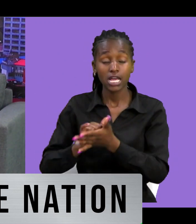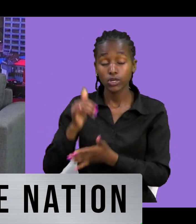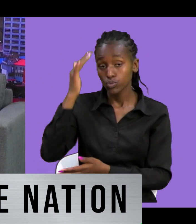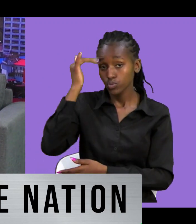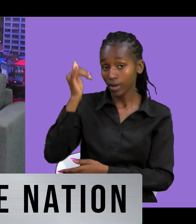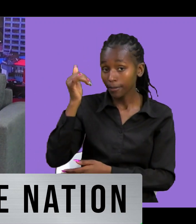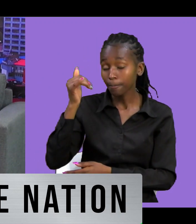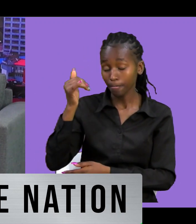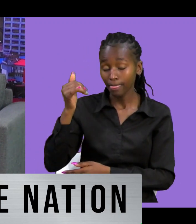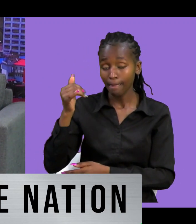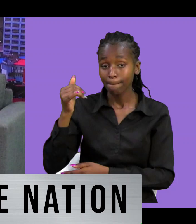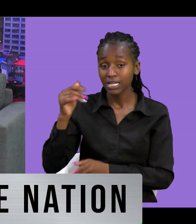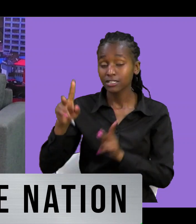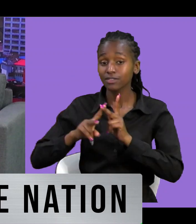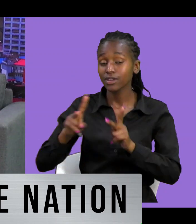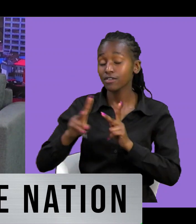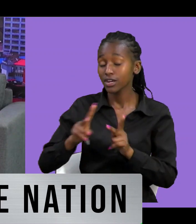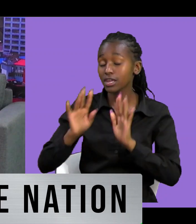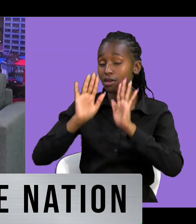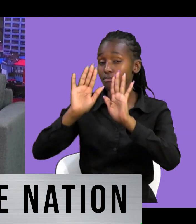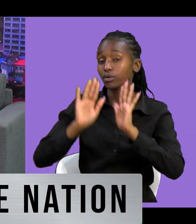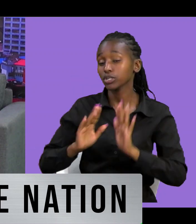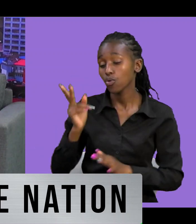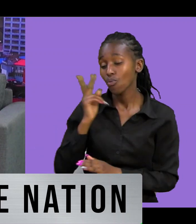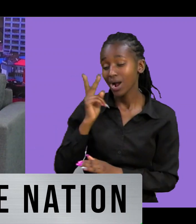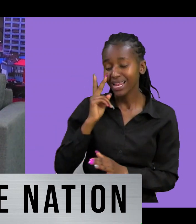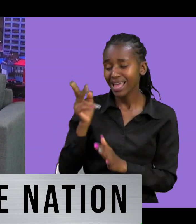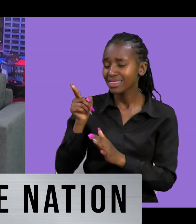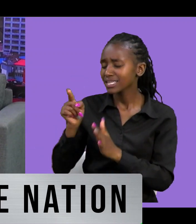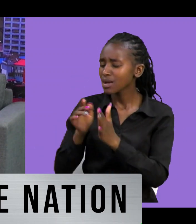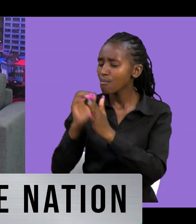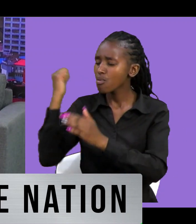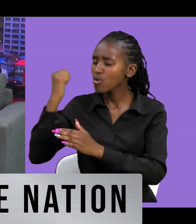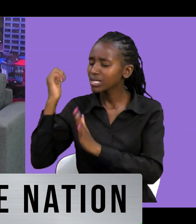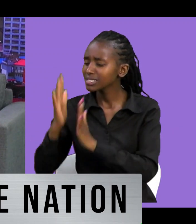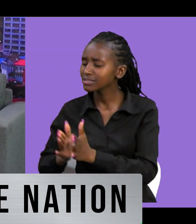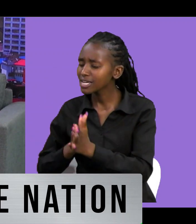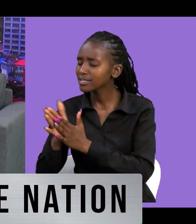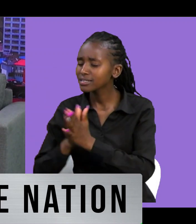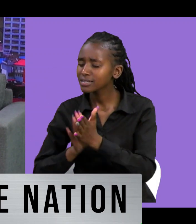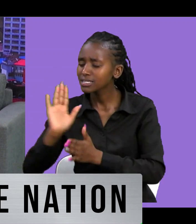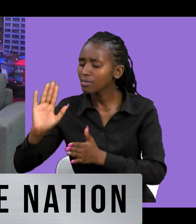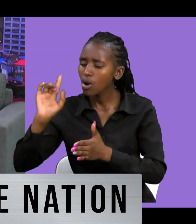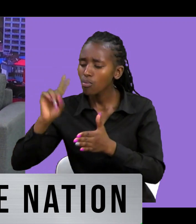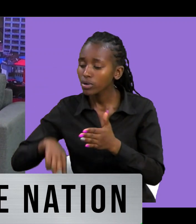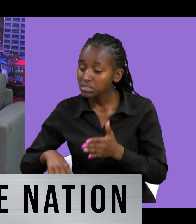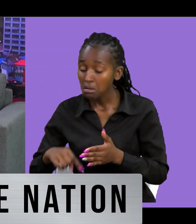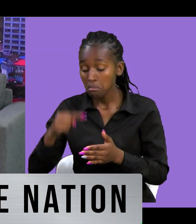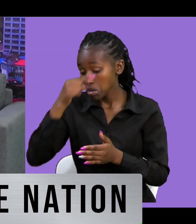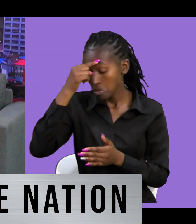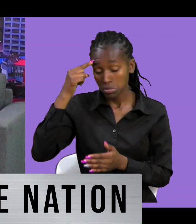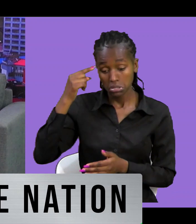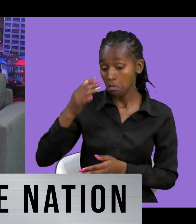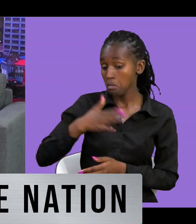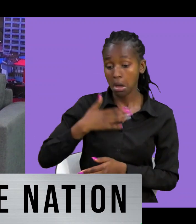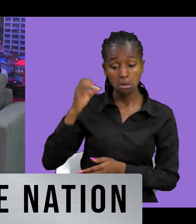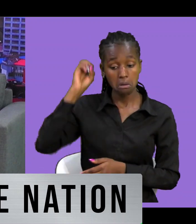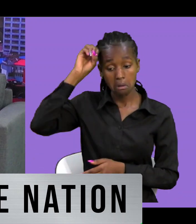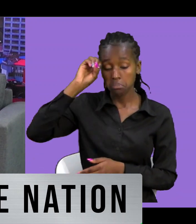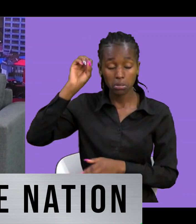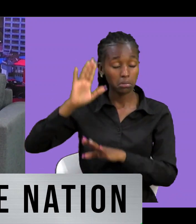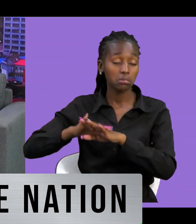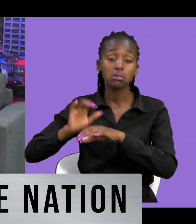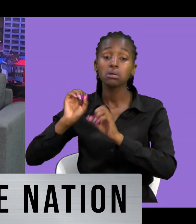with the interest of the politician. And it's not my opinion does not count. At the end of the day, I'll give my